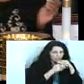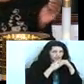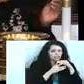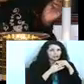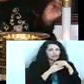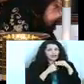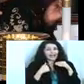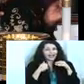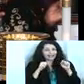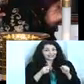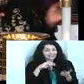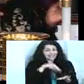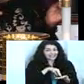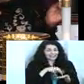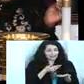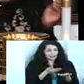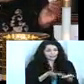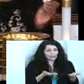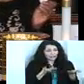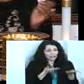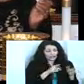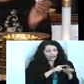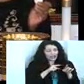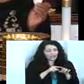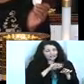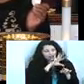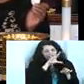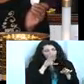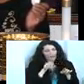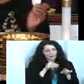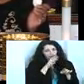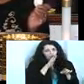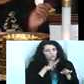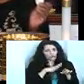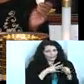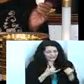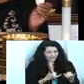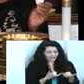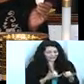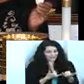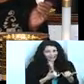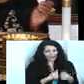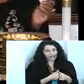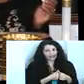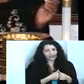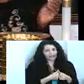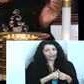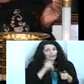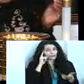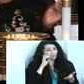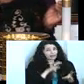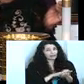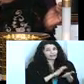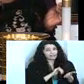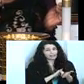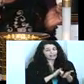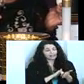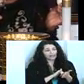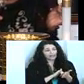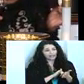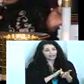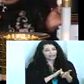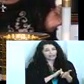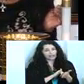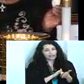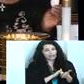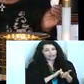I can stand up here as an African American today, believing and knowing that